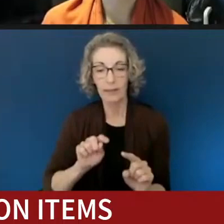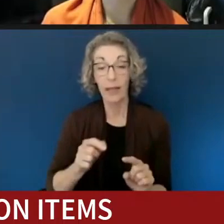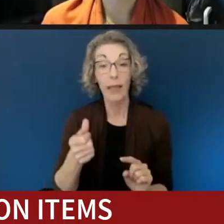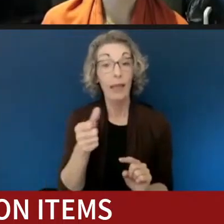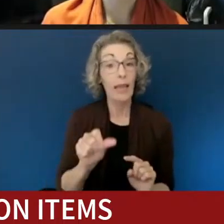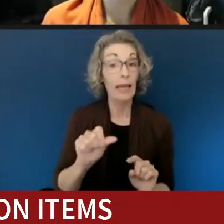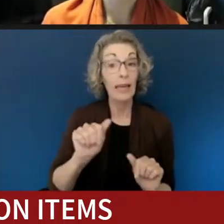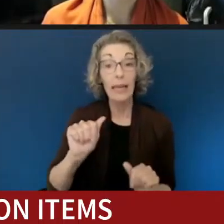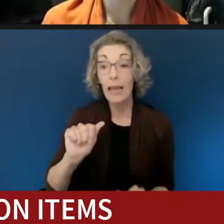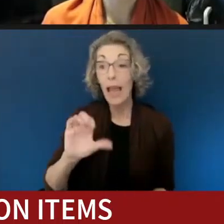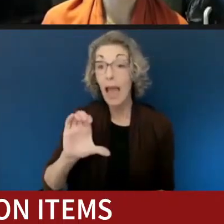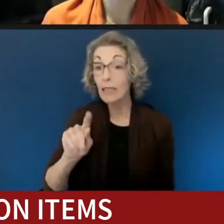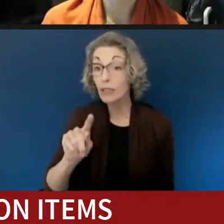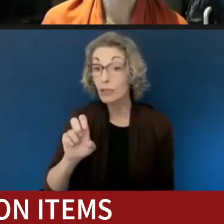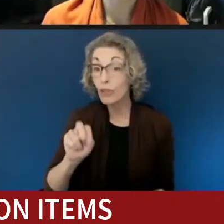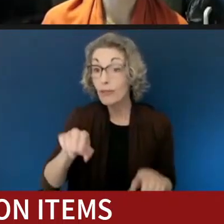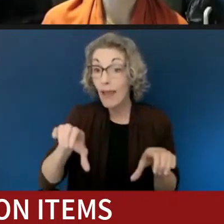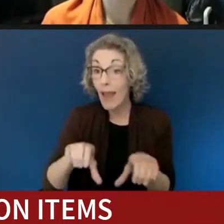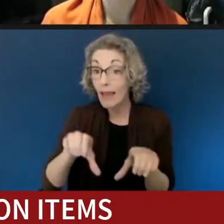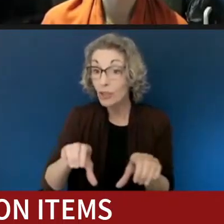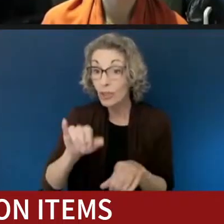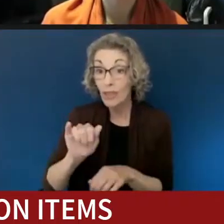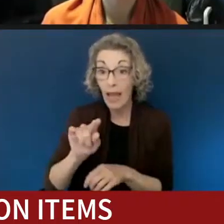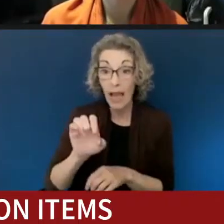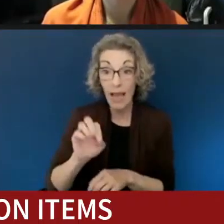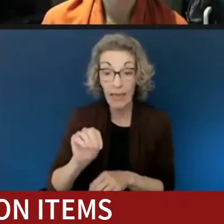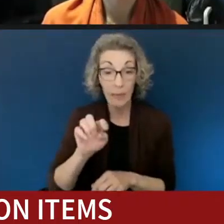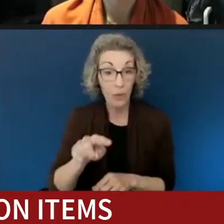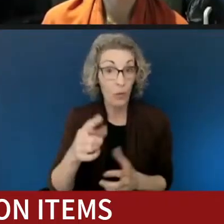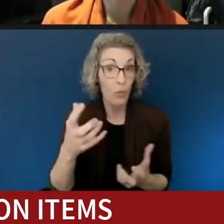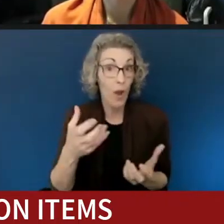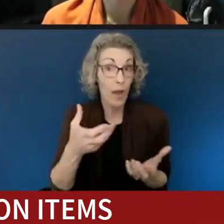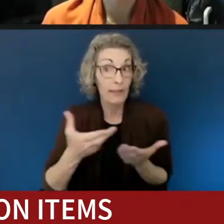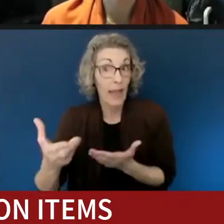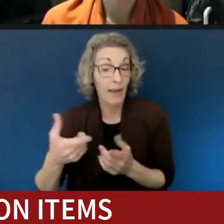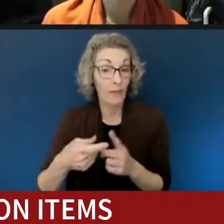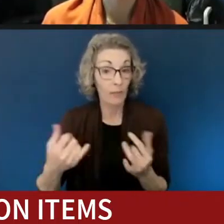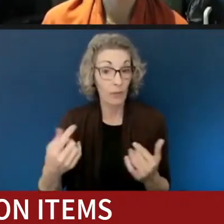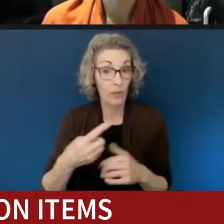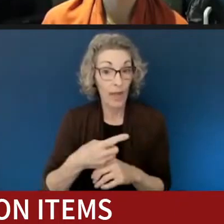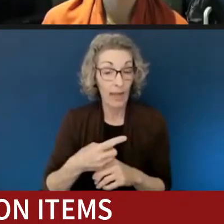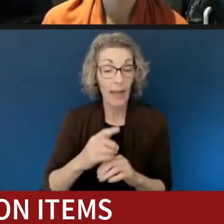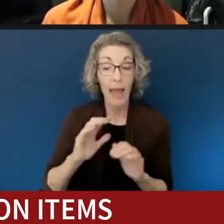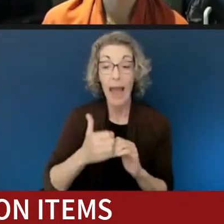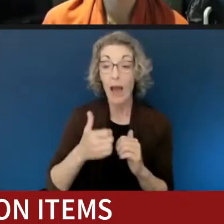items that you take away from today, and thoughts about how we can bring those forward and sustain